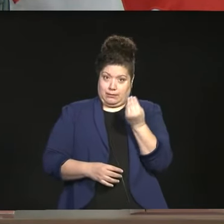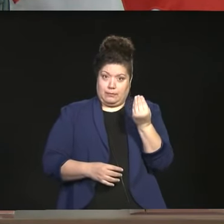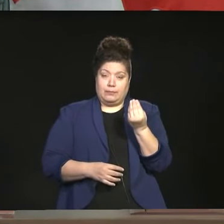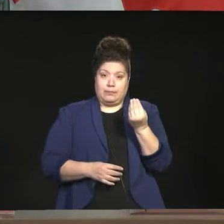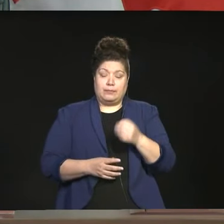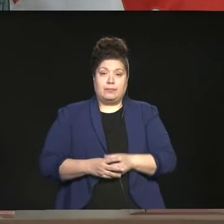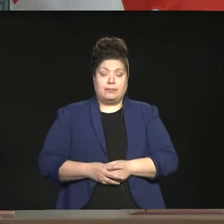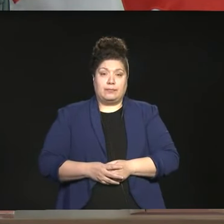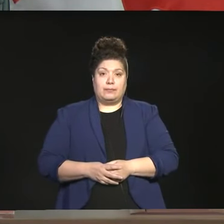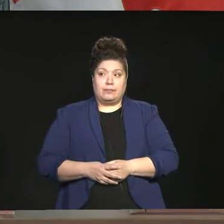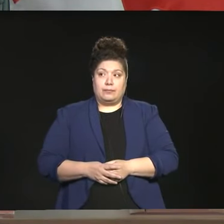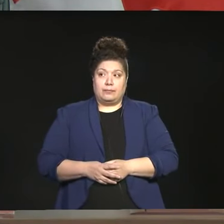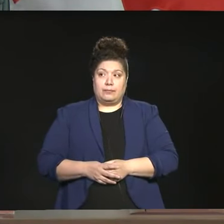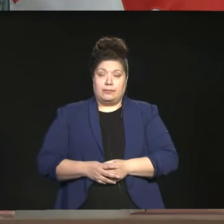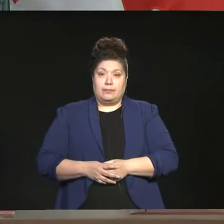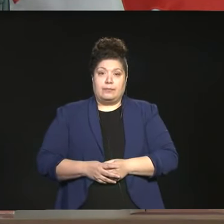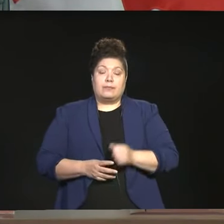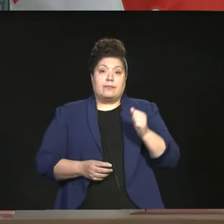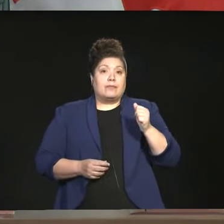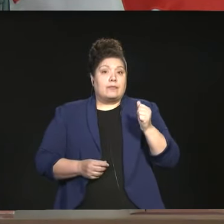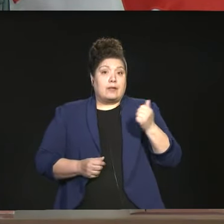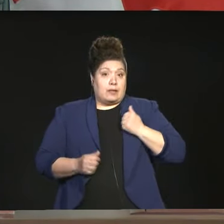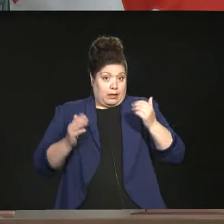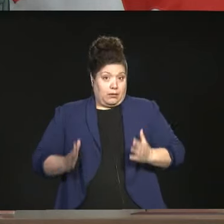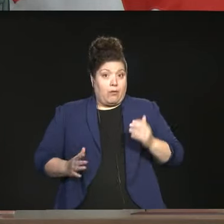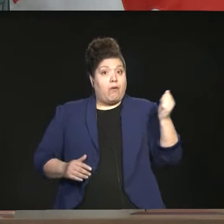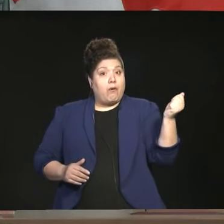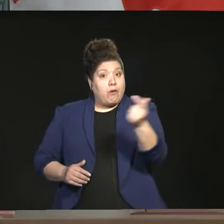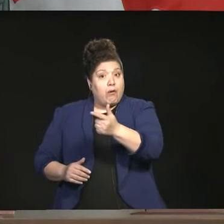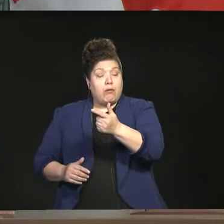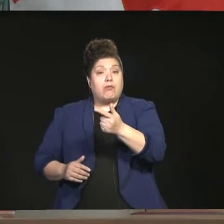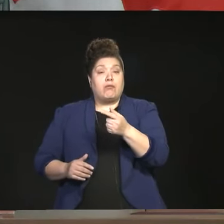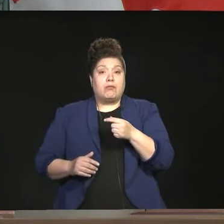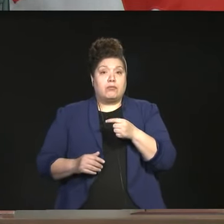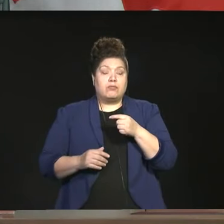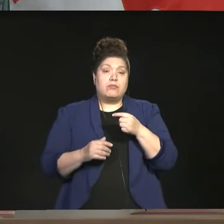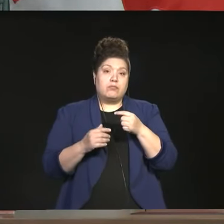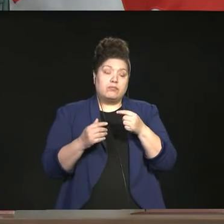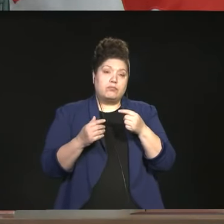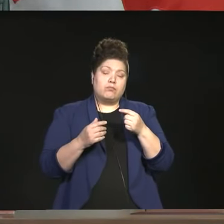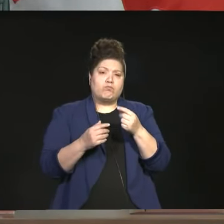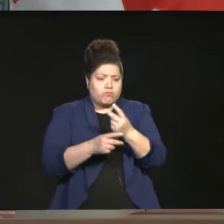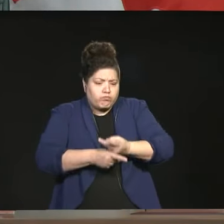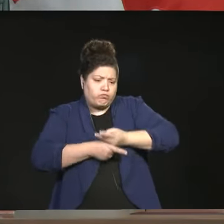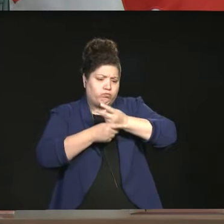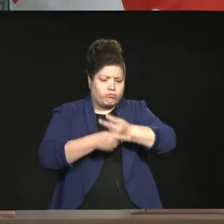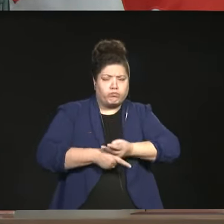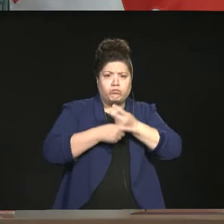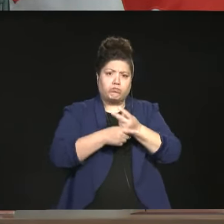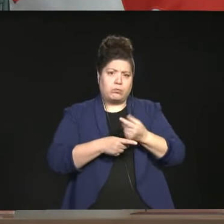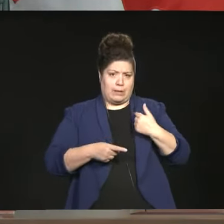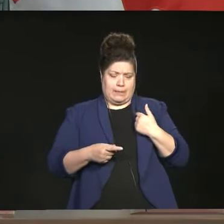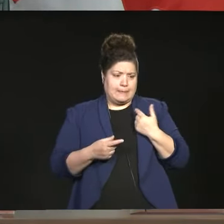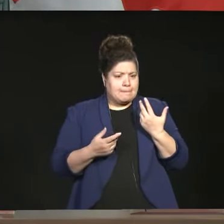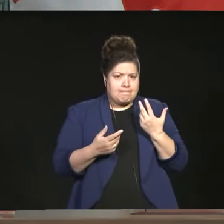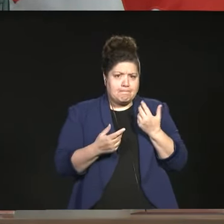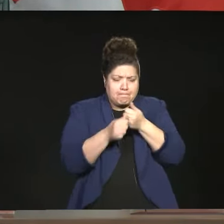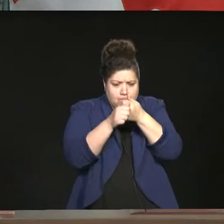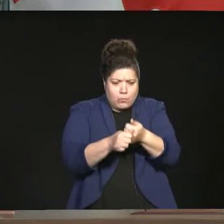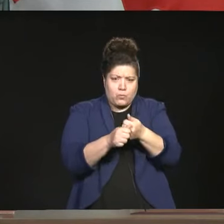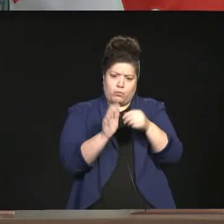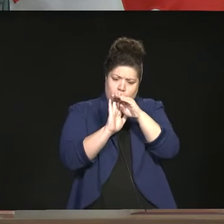All Canadians have been working very, very hard to practice physical distancing in